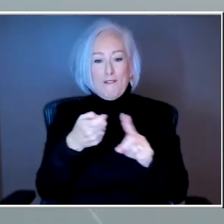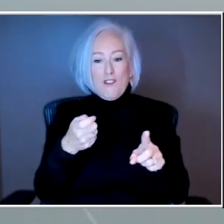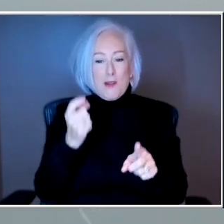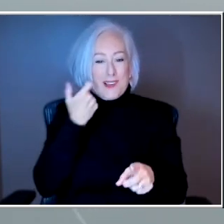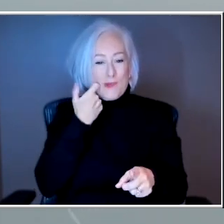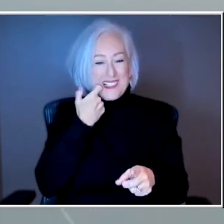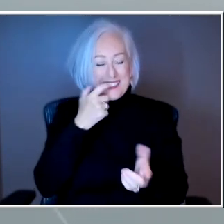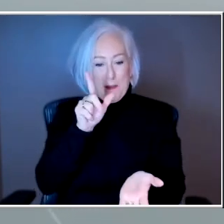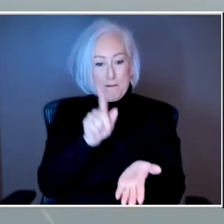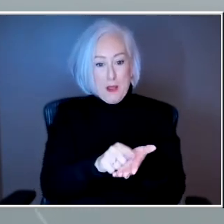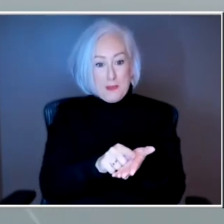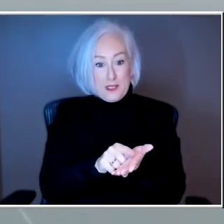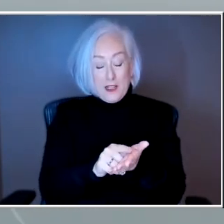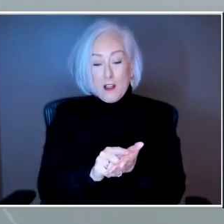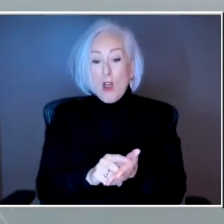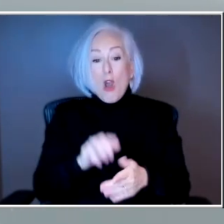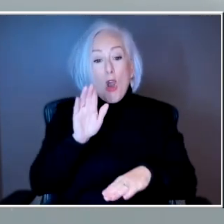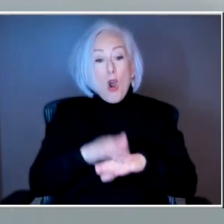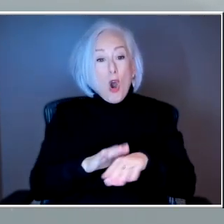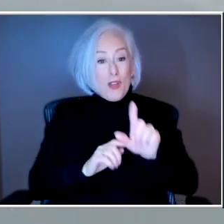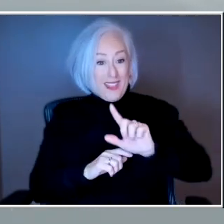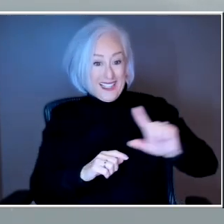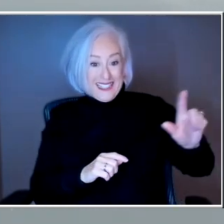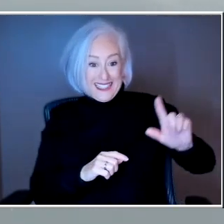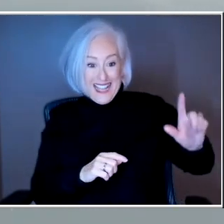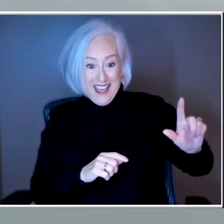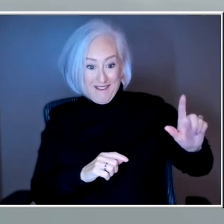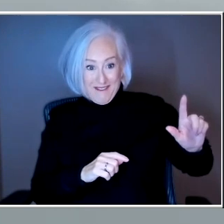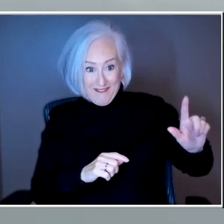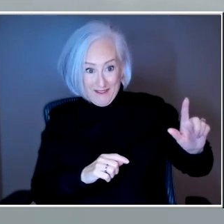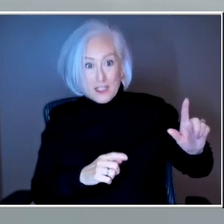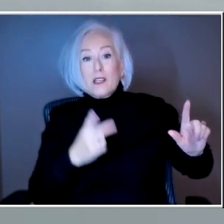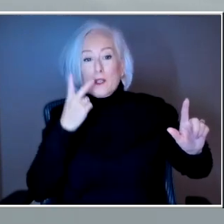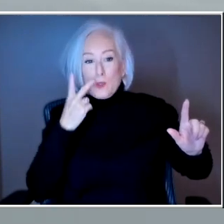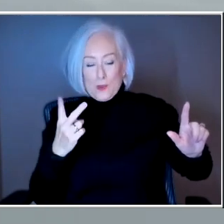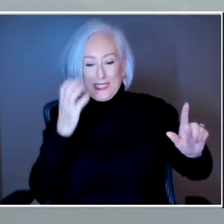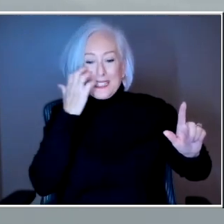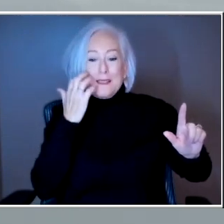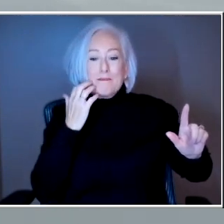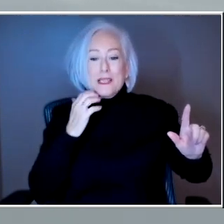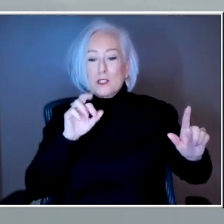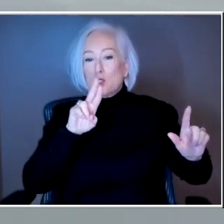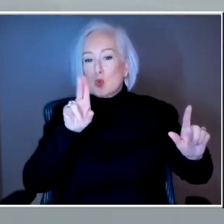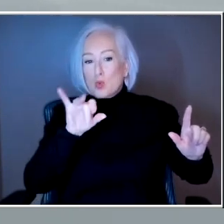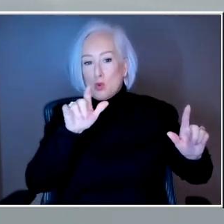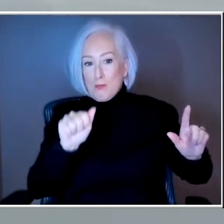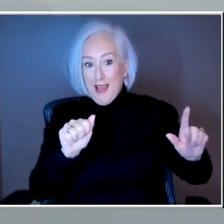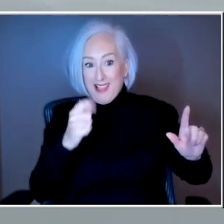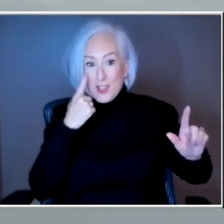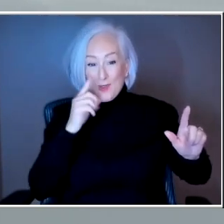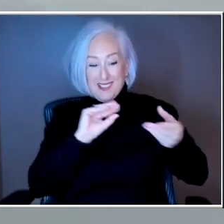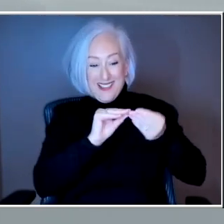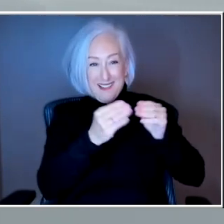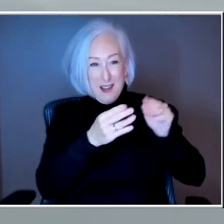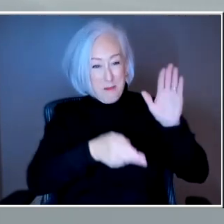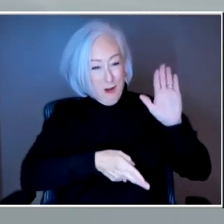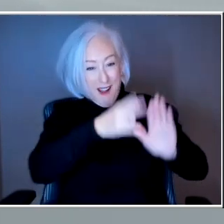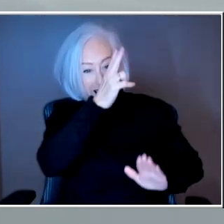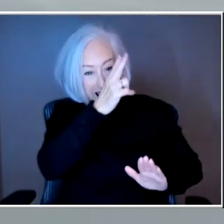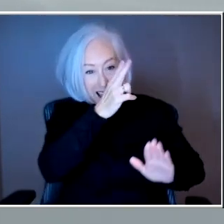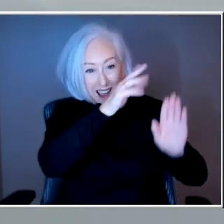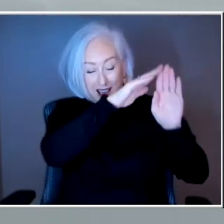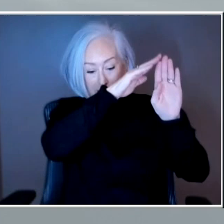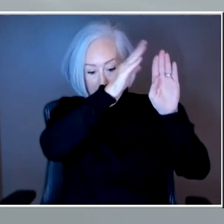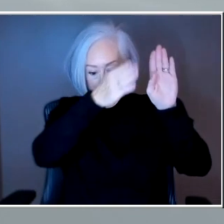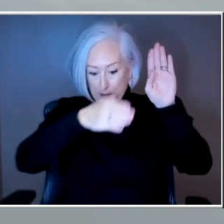that graph, this is measles and rubella, but you can see those high numbers. And then you see this precipitous drop off,